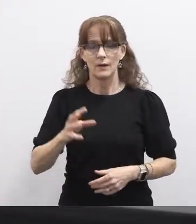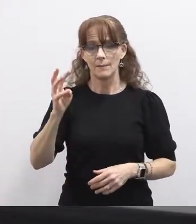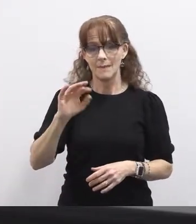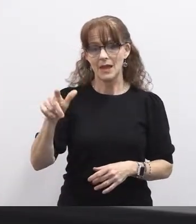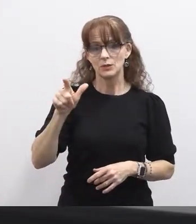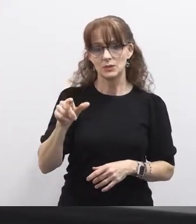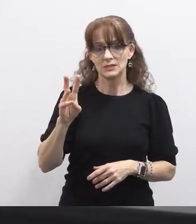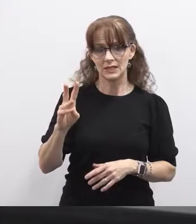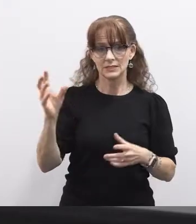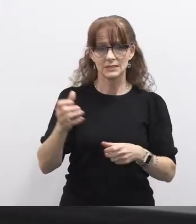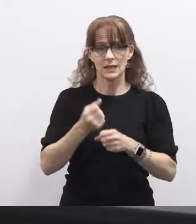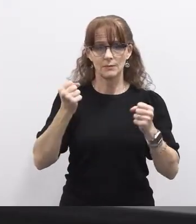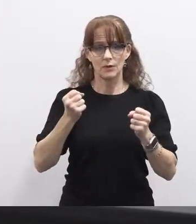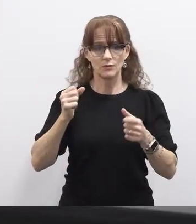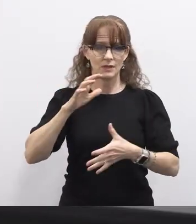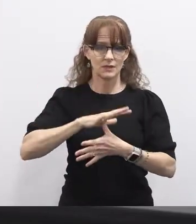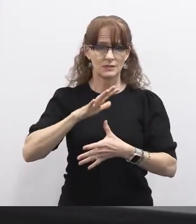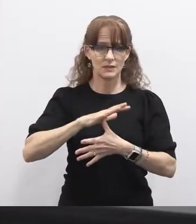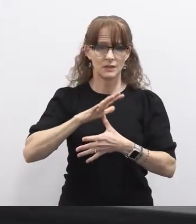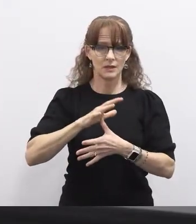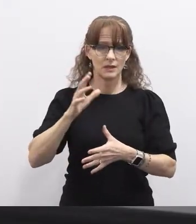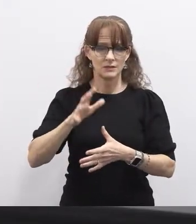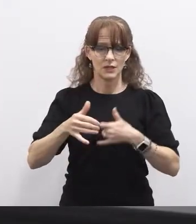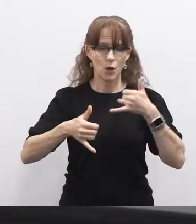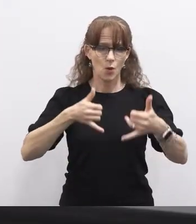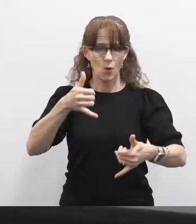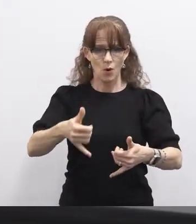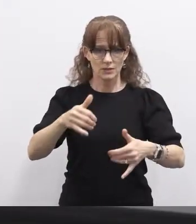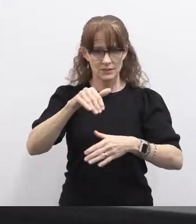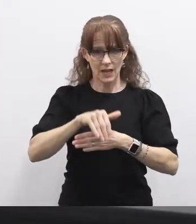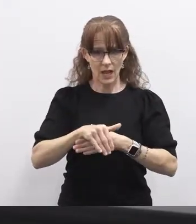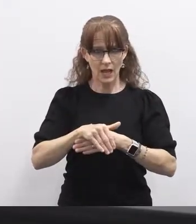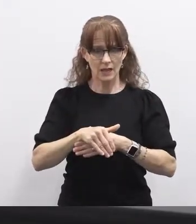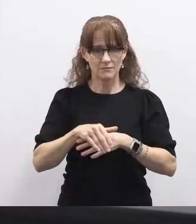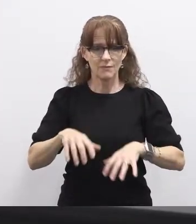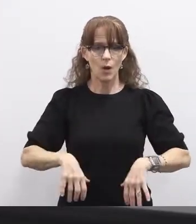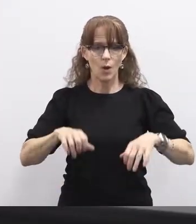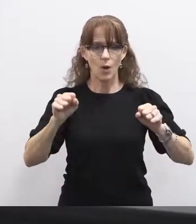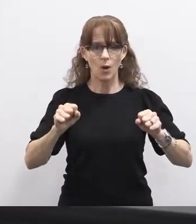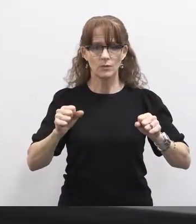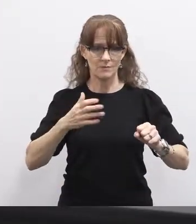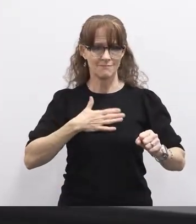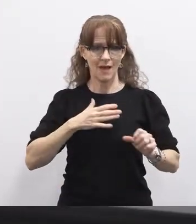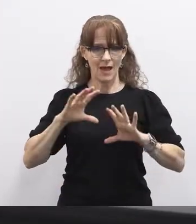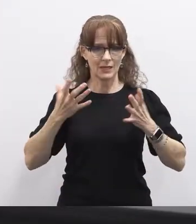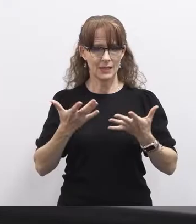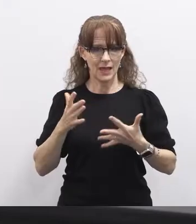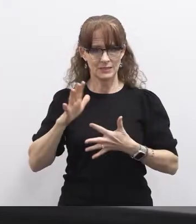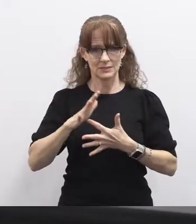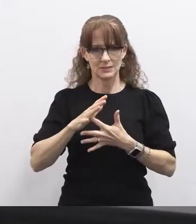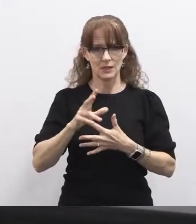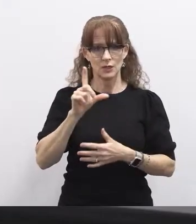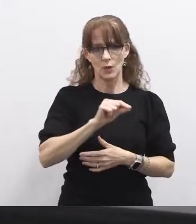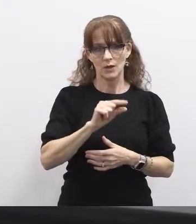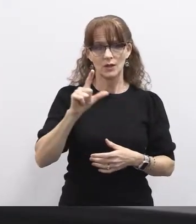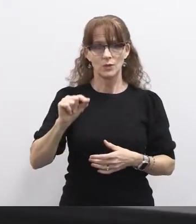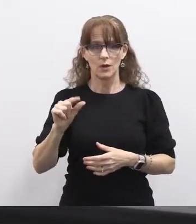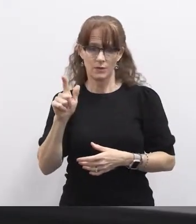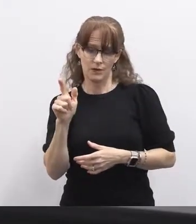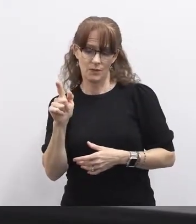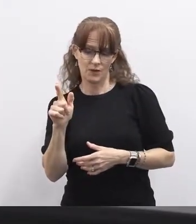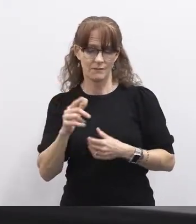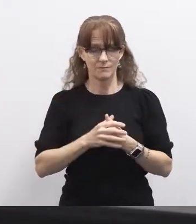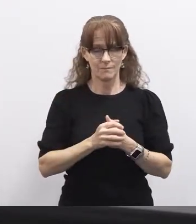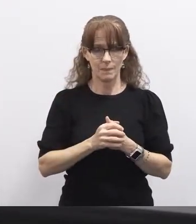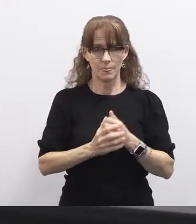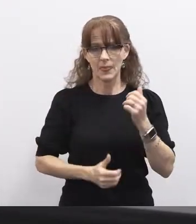26th, we plan to celebrate our seniors with the Senior Awards Night. This will be hosted by my class, the class of 2023.